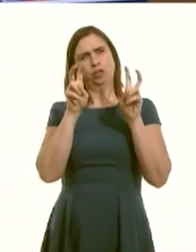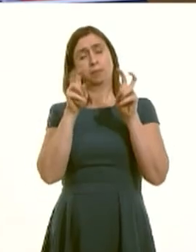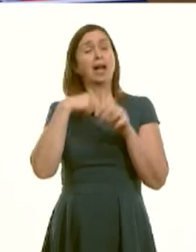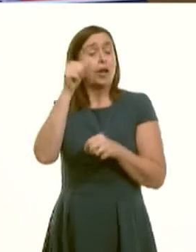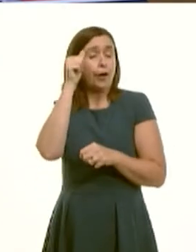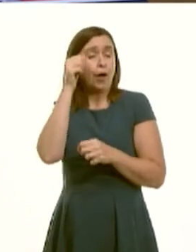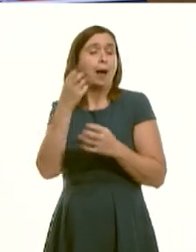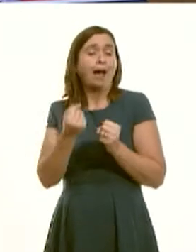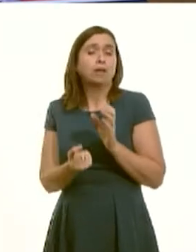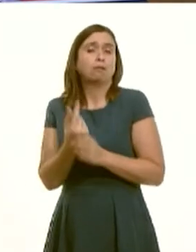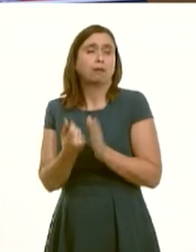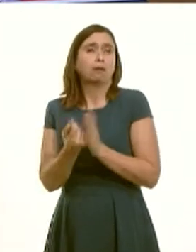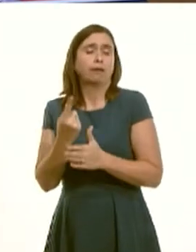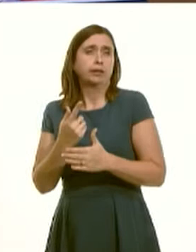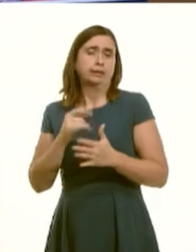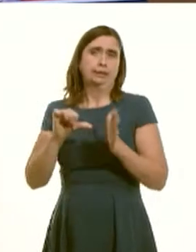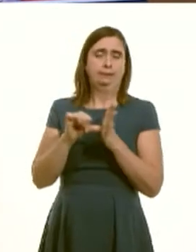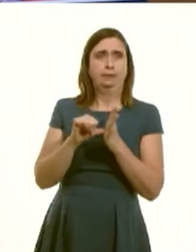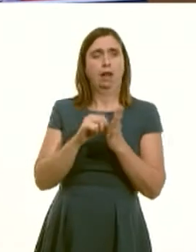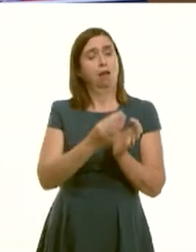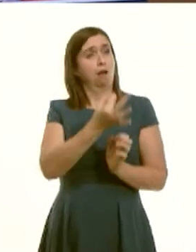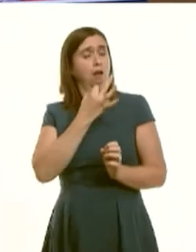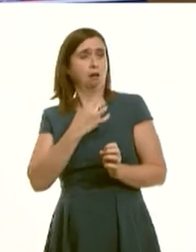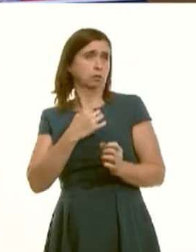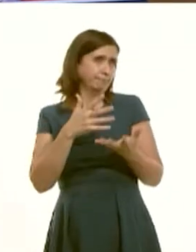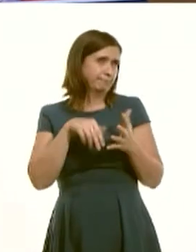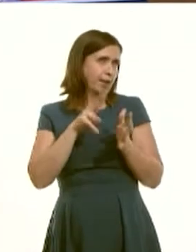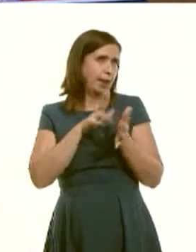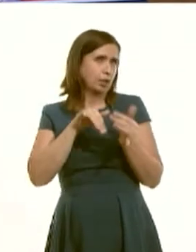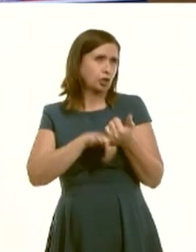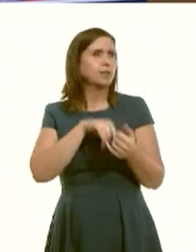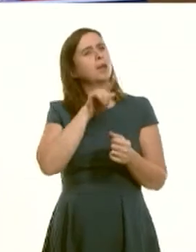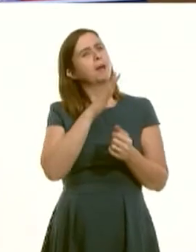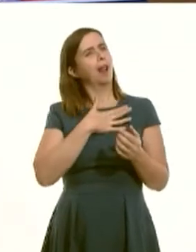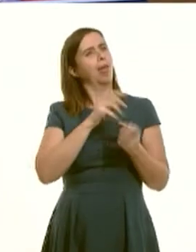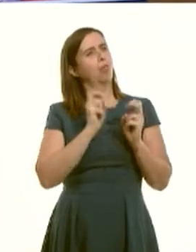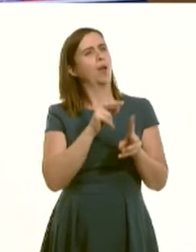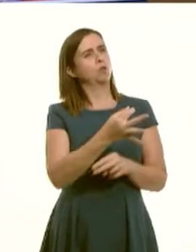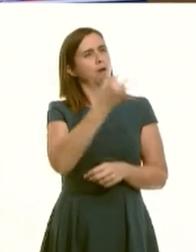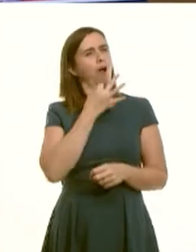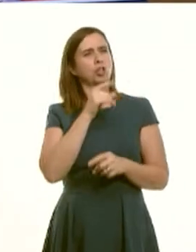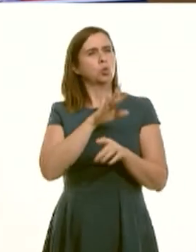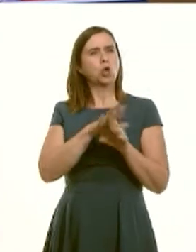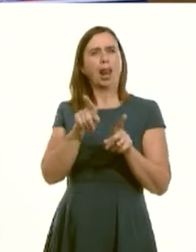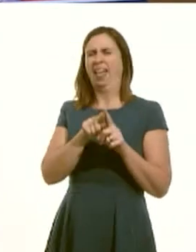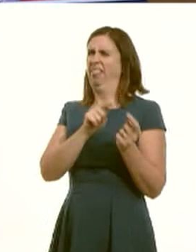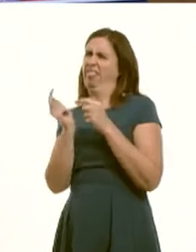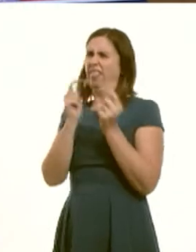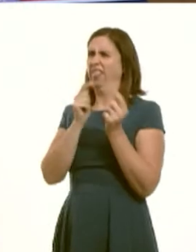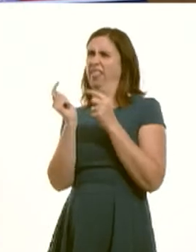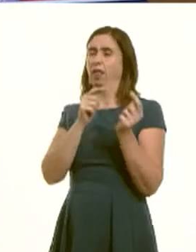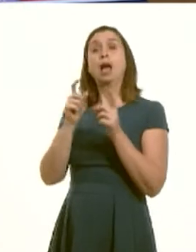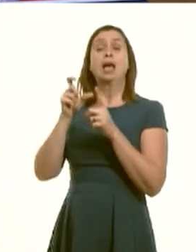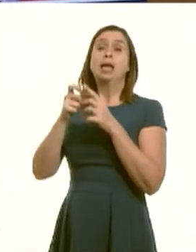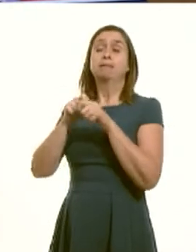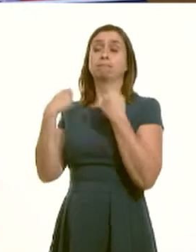difficult questions in the NHS. But she has done it in such a way that has not turned this into a political football, unlike, of course, the Daily Mail